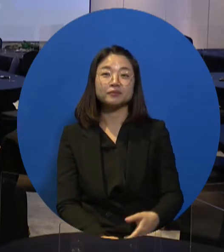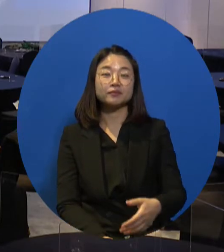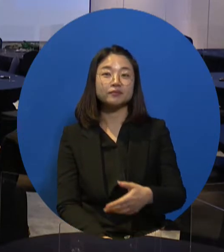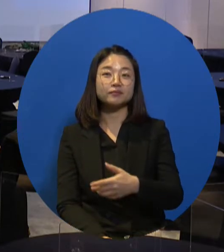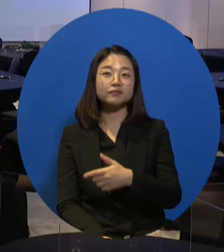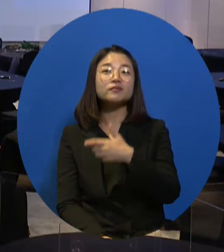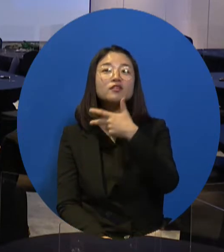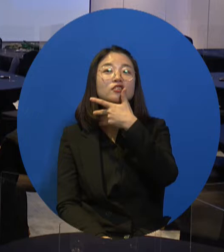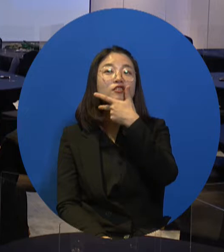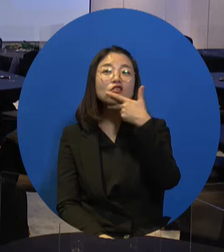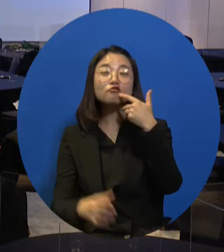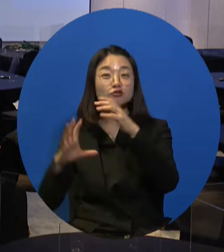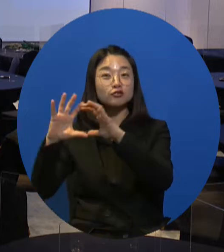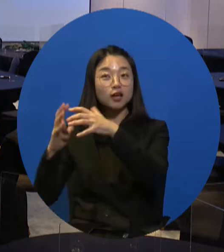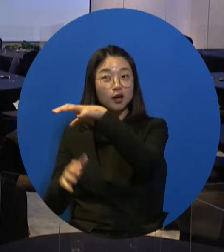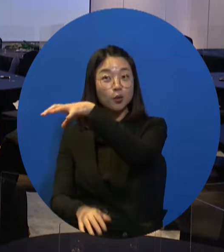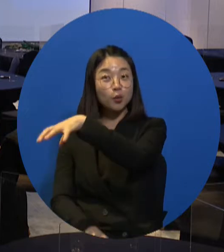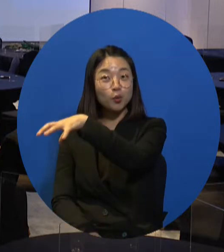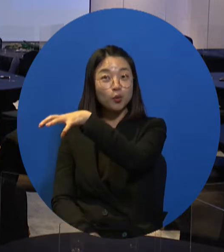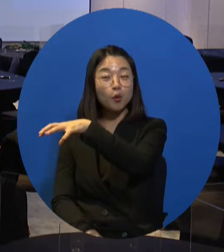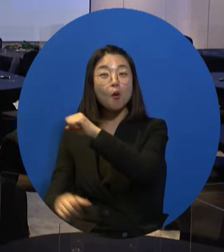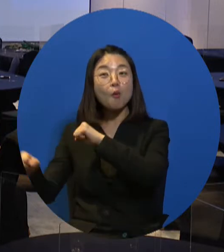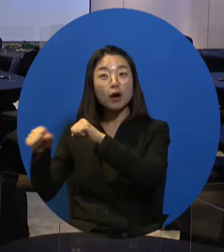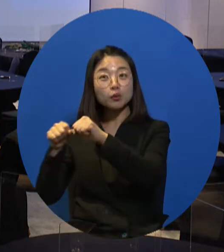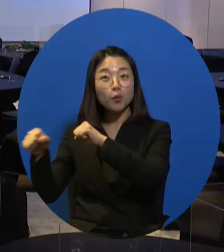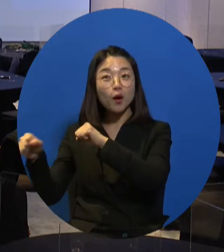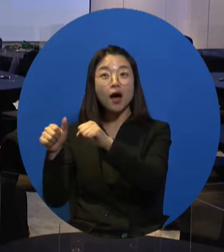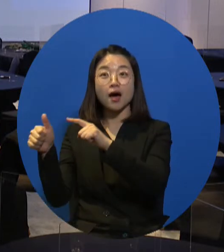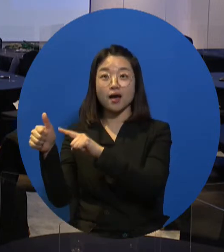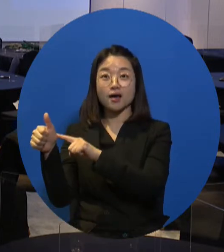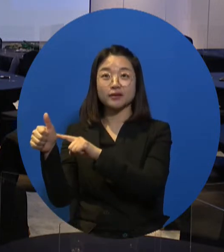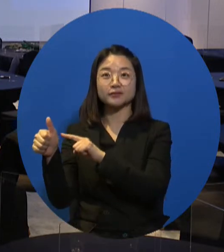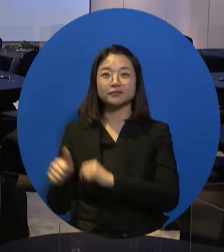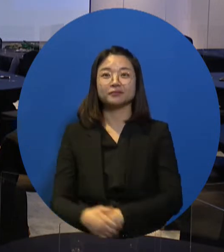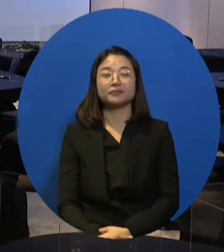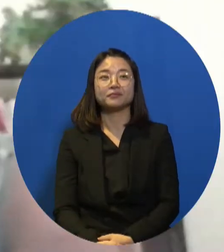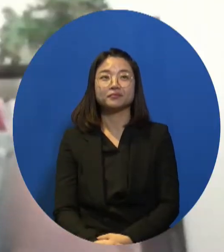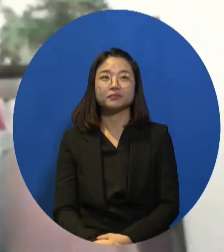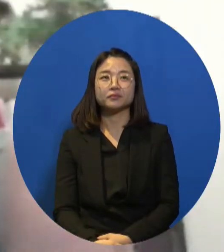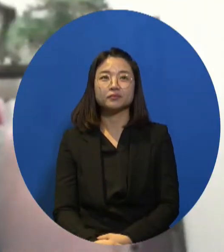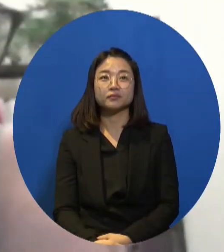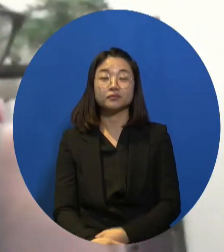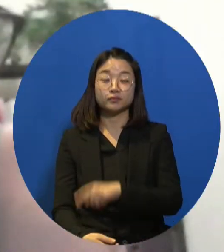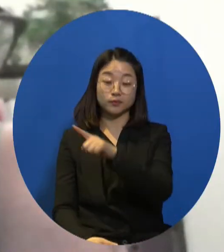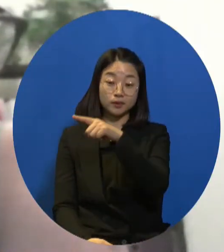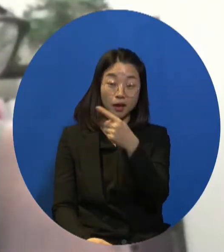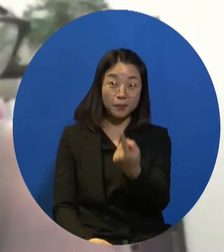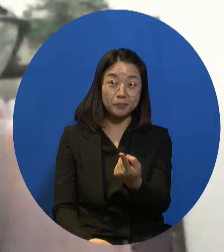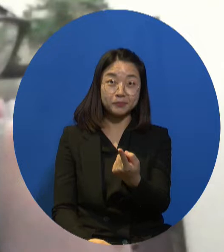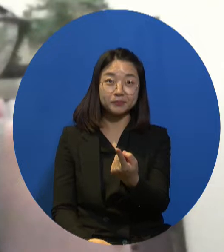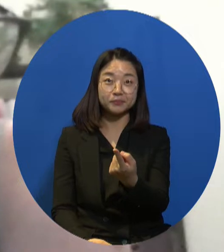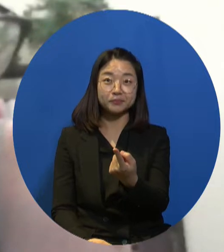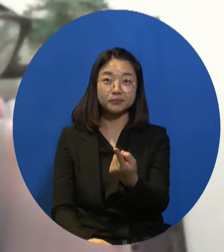all, we have with us Ms. Ellen Clifford from Disabled People Against Cuts from the UK.